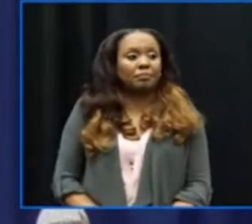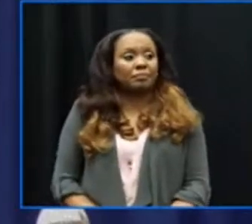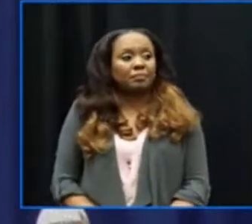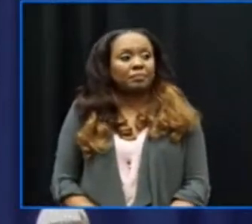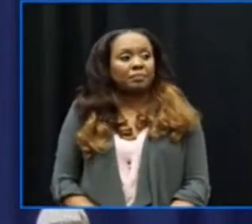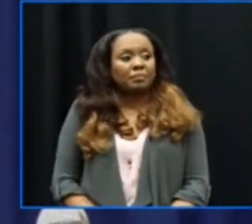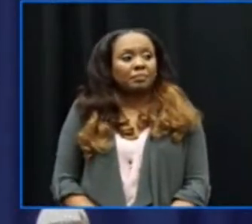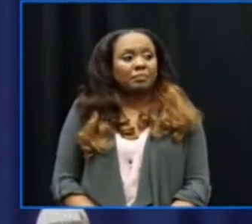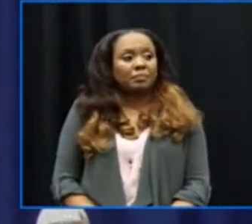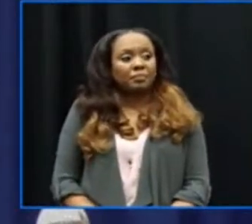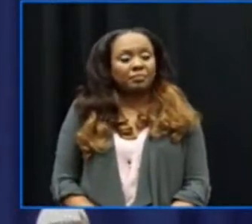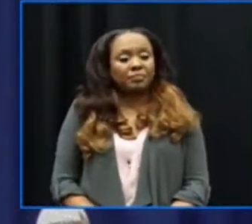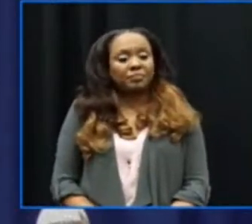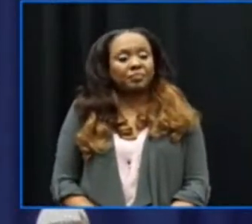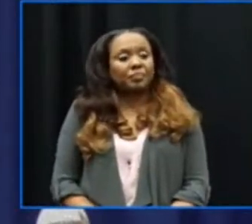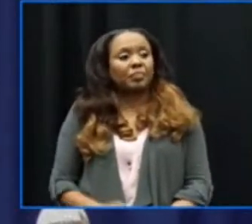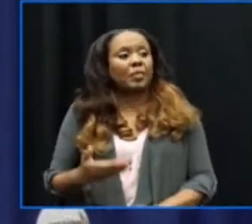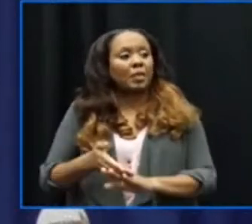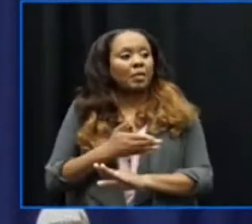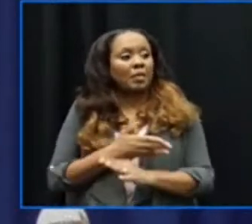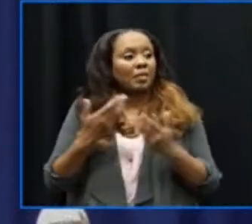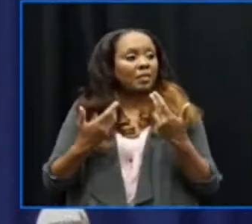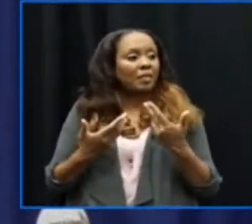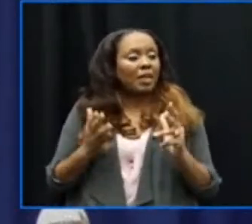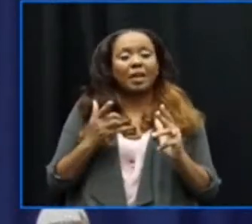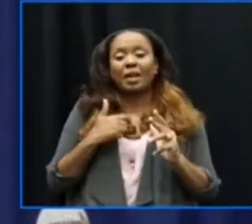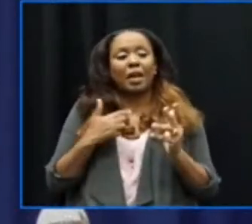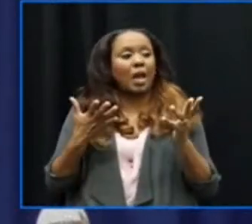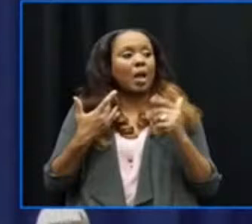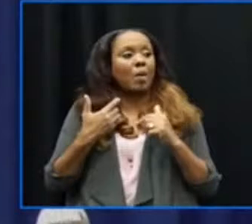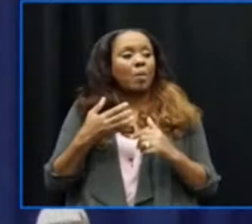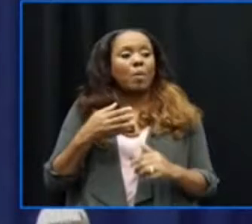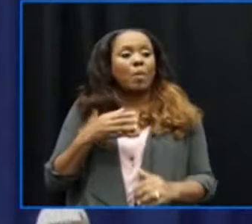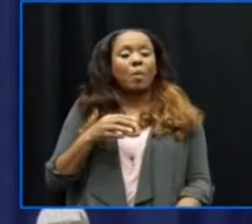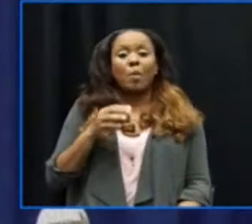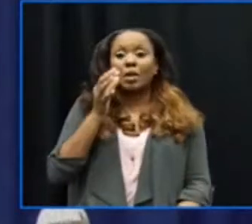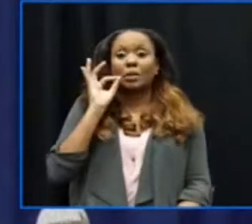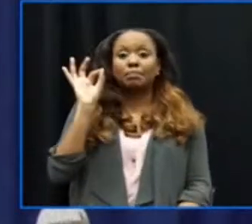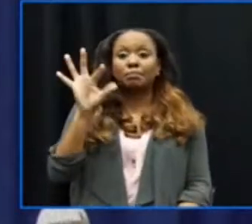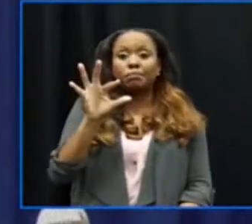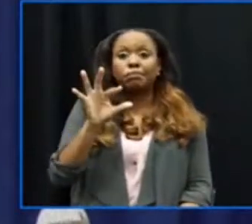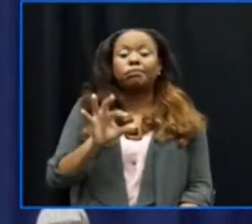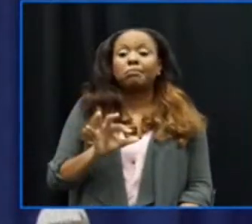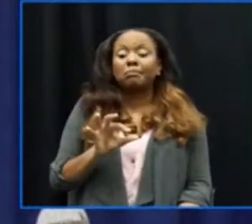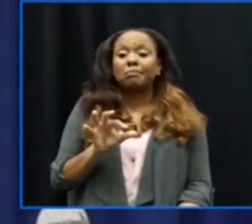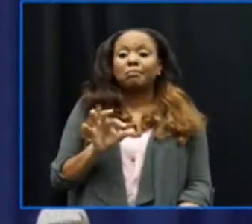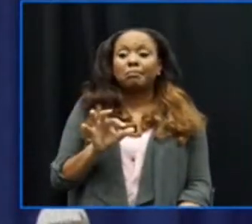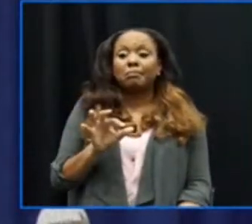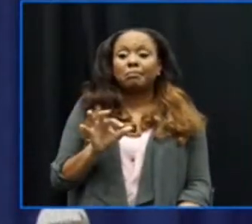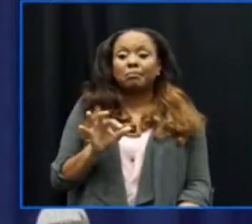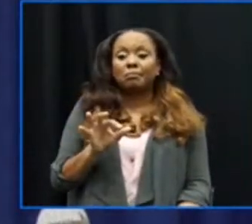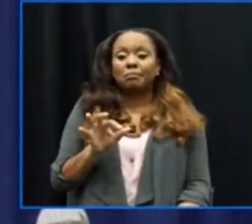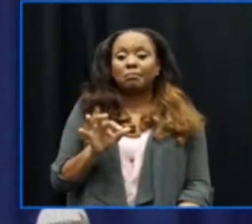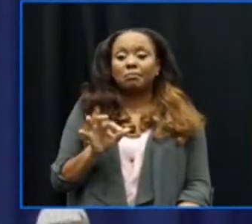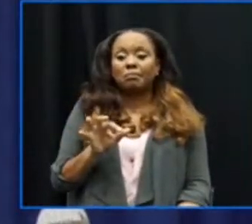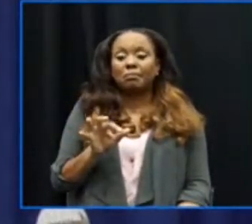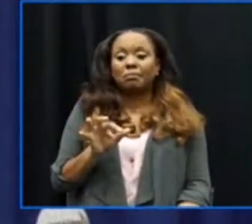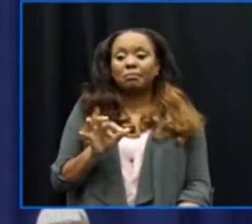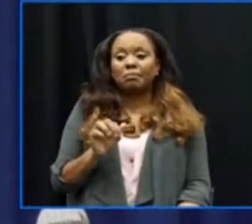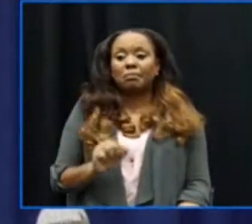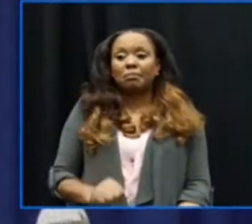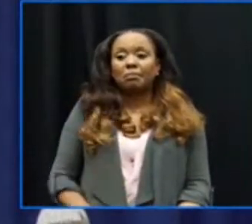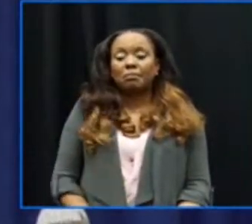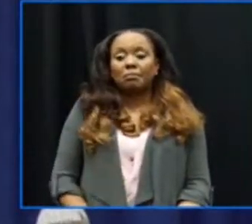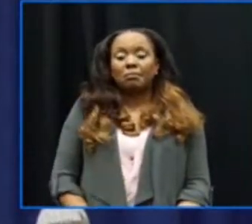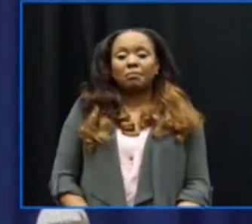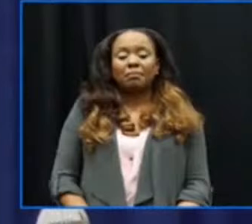my comments without once again making a plug for a look at how we incentivize,